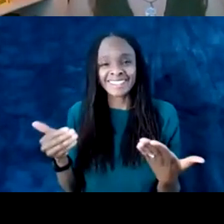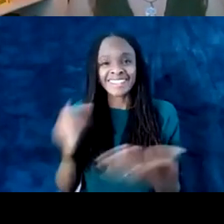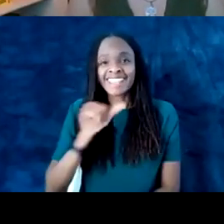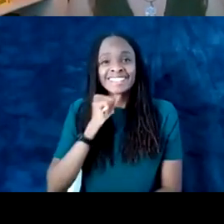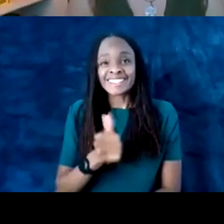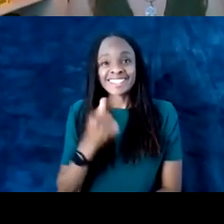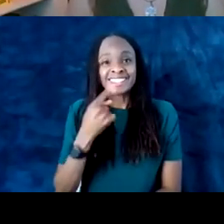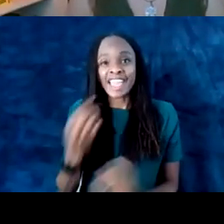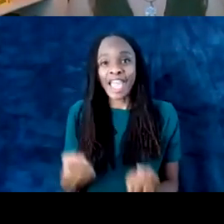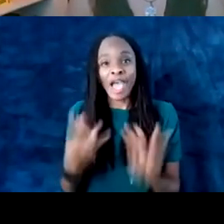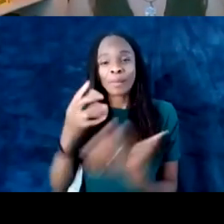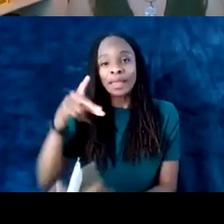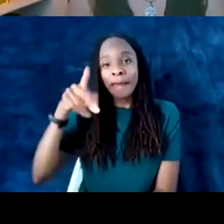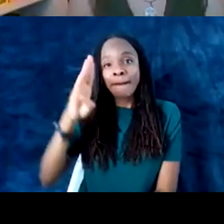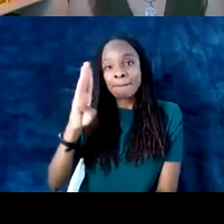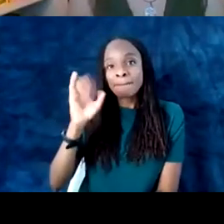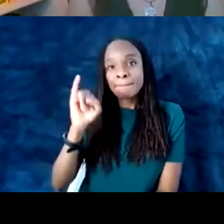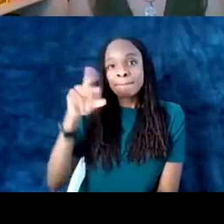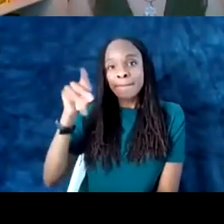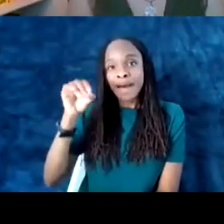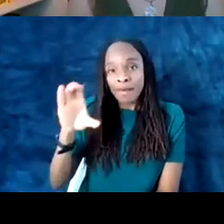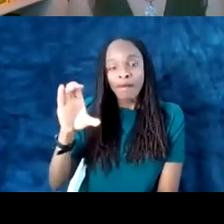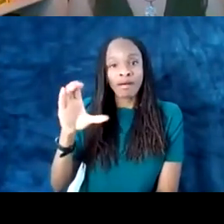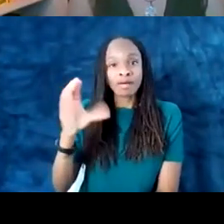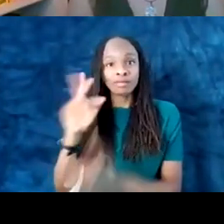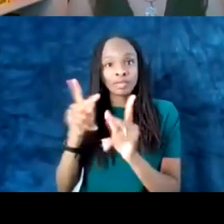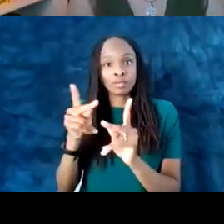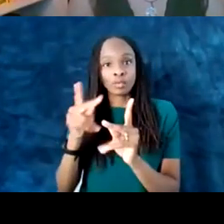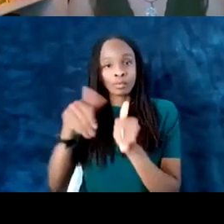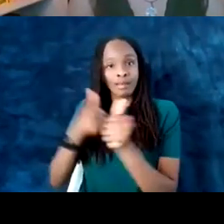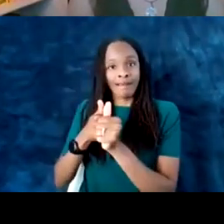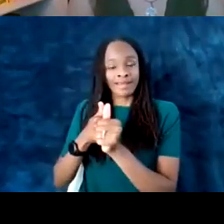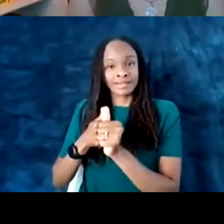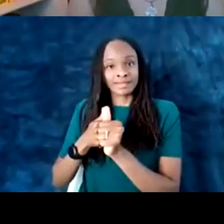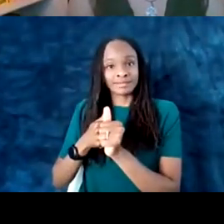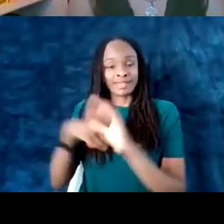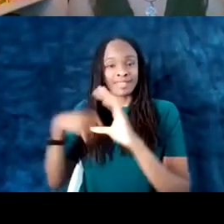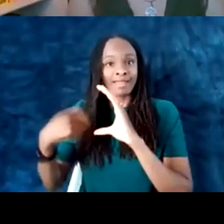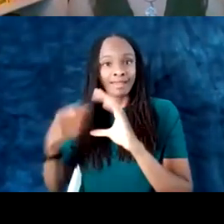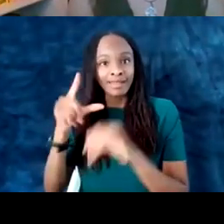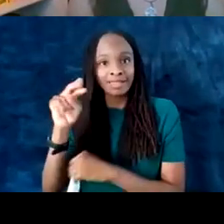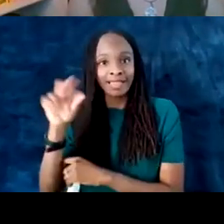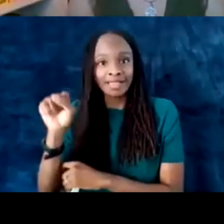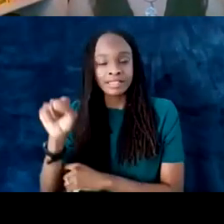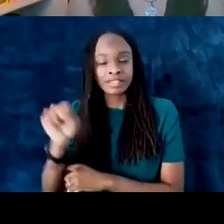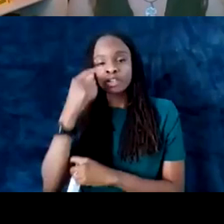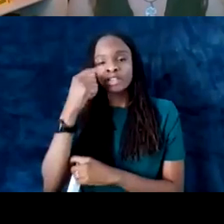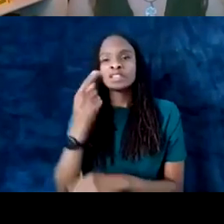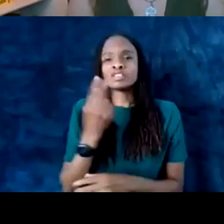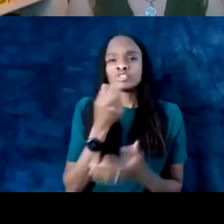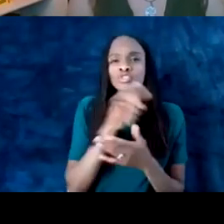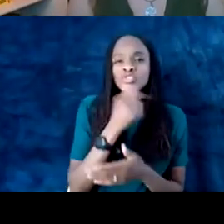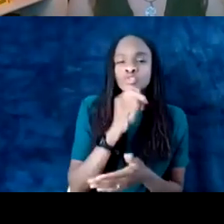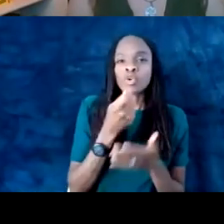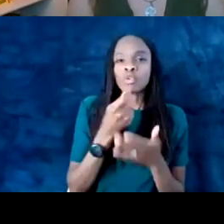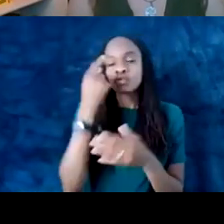say how many BIPOC makers were behind the lens. As she also wrote, for the past 5 years, on average, nearly